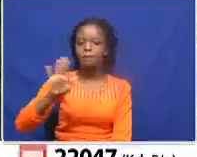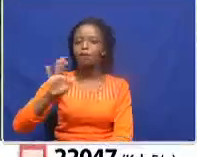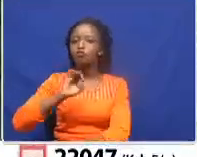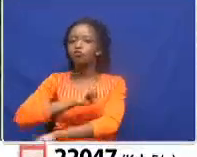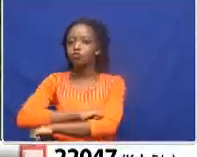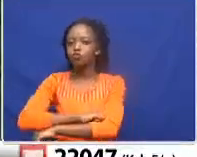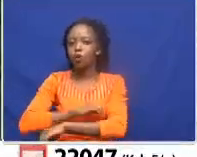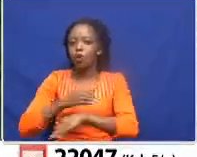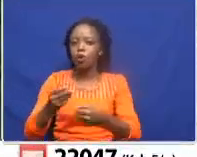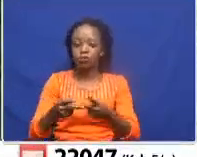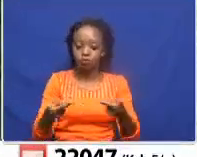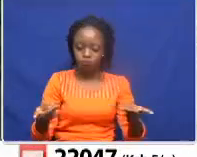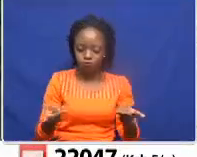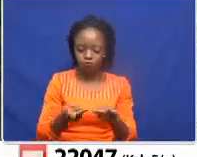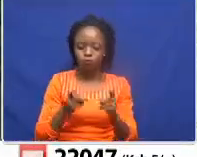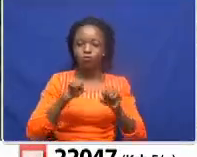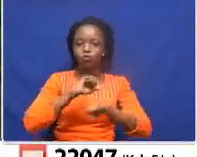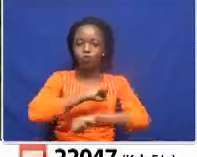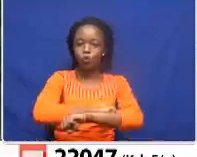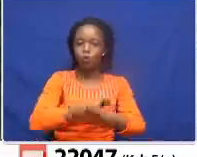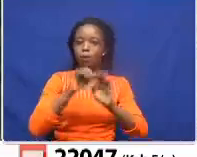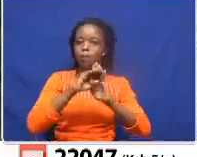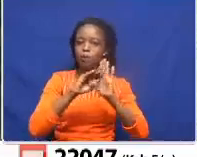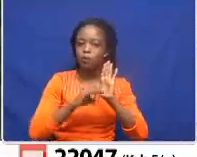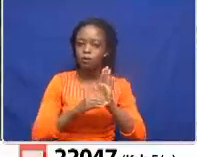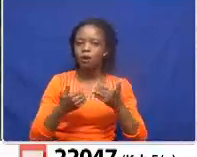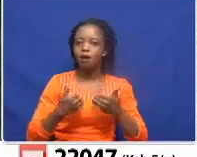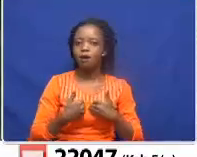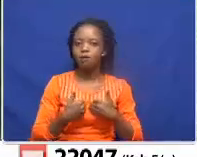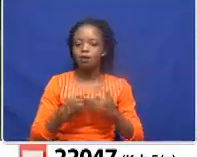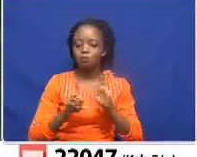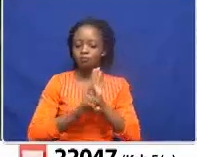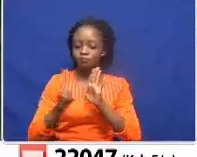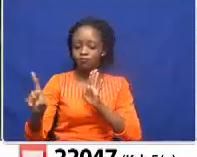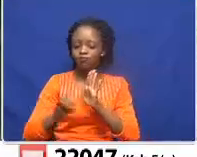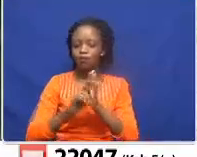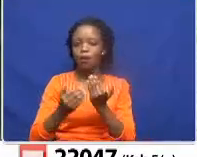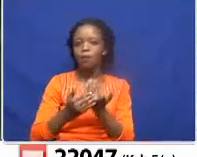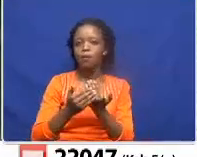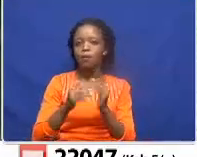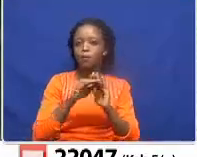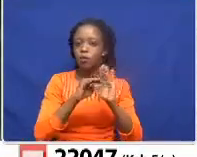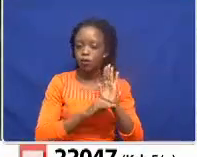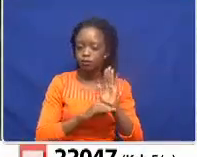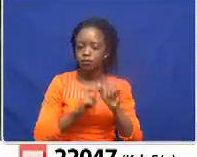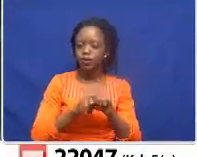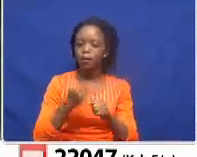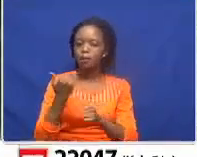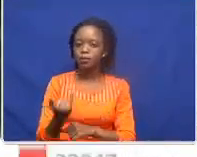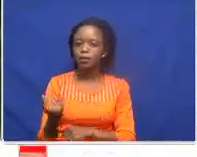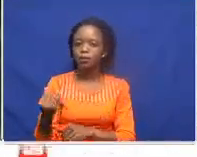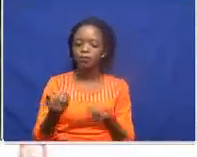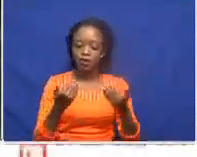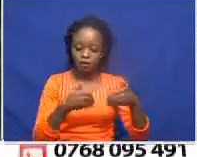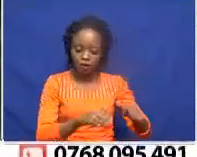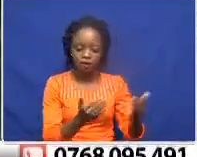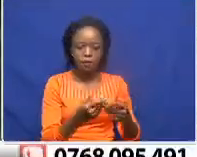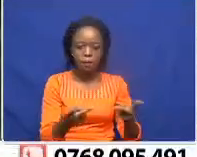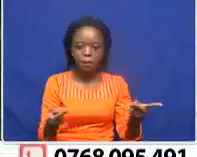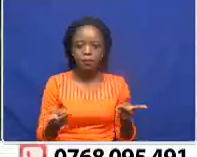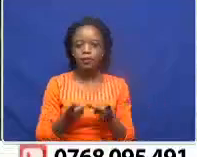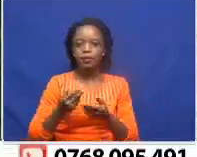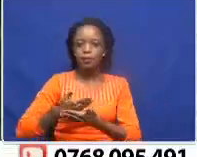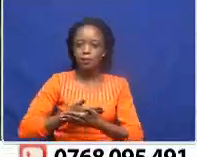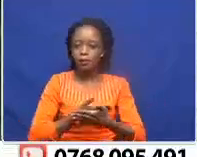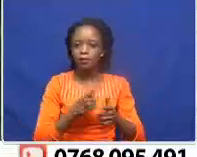ama within the school program wakuwe na like a daycare program ili msichana anafika shuleni kuna mahali atacha mtoto wake na